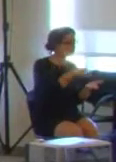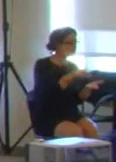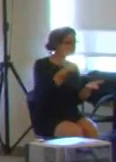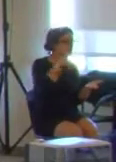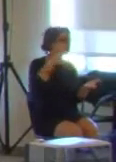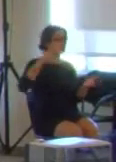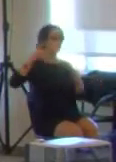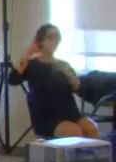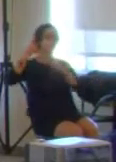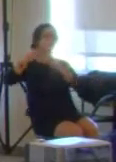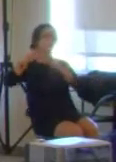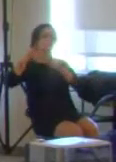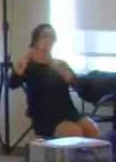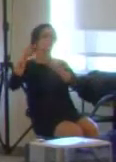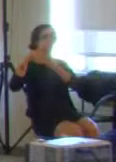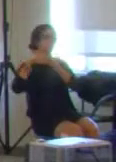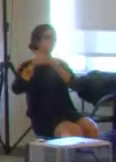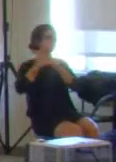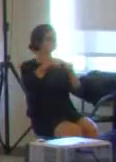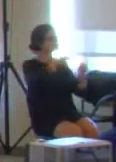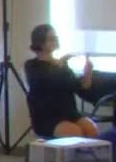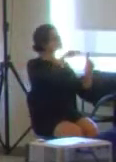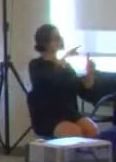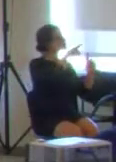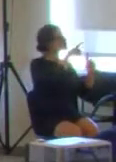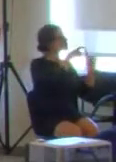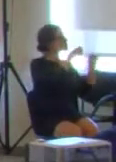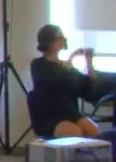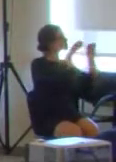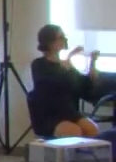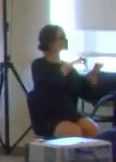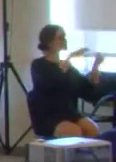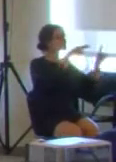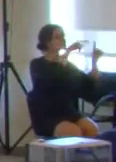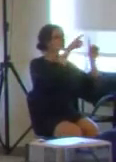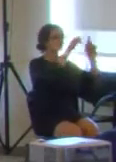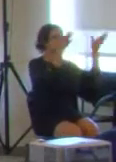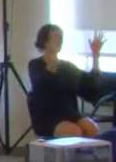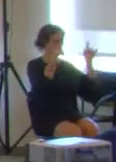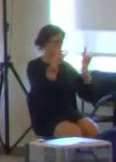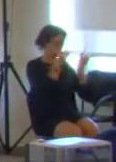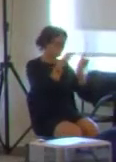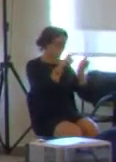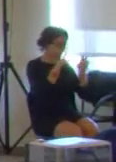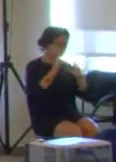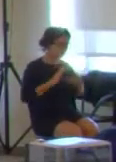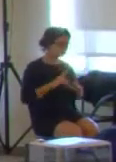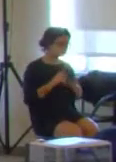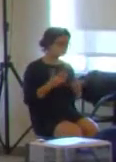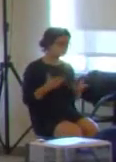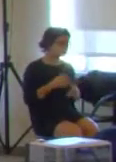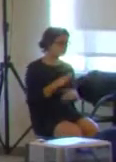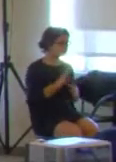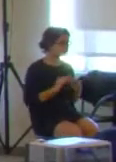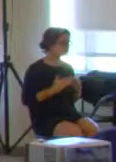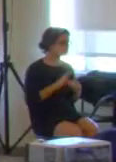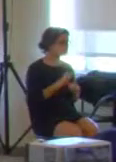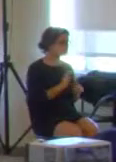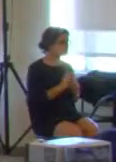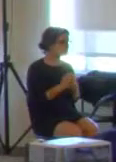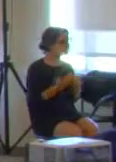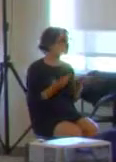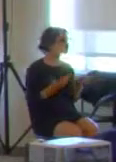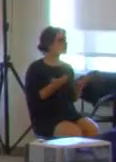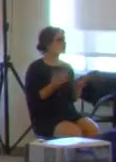system, but on what the clients need and what their environment and their community means to them.